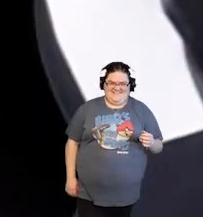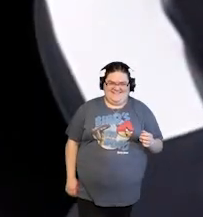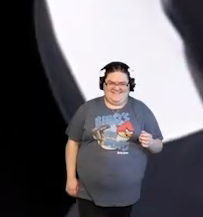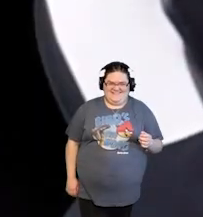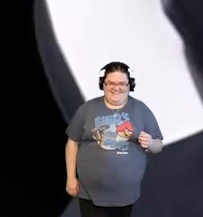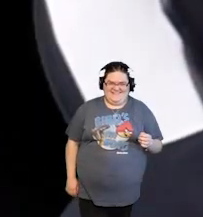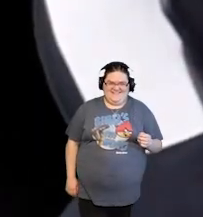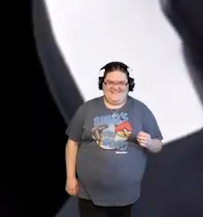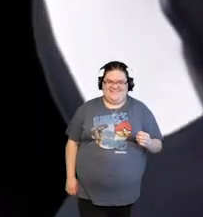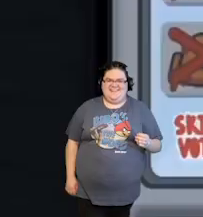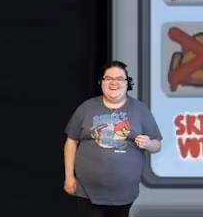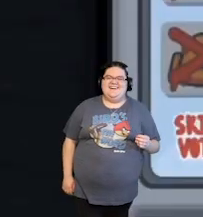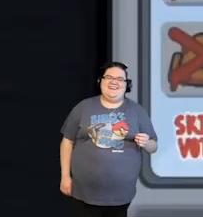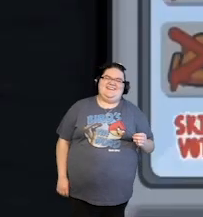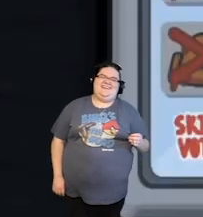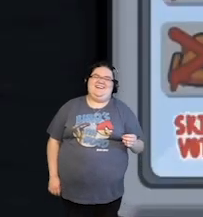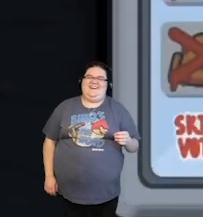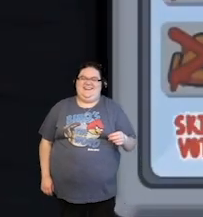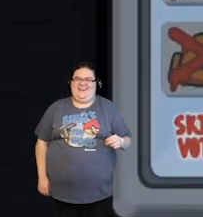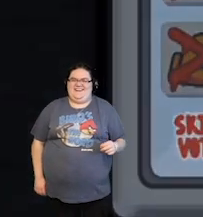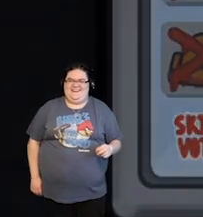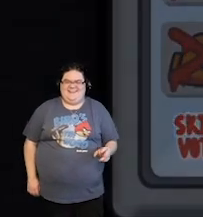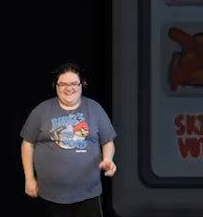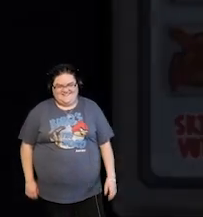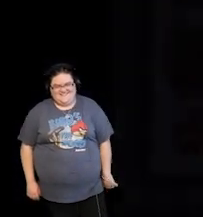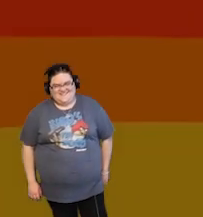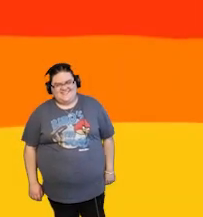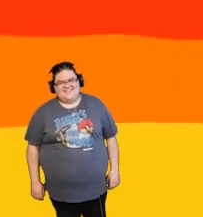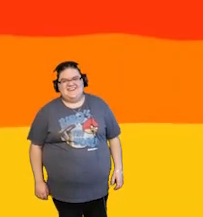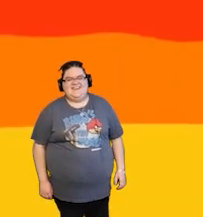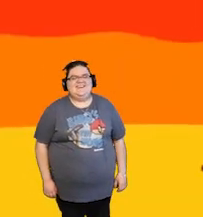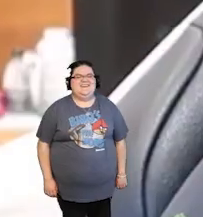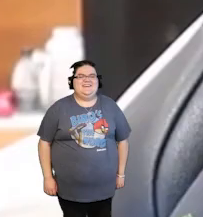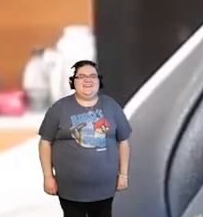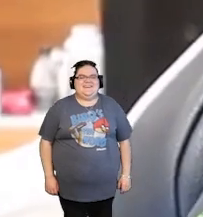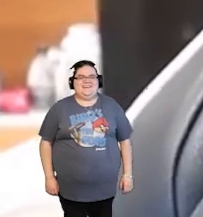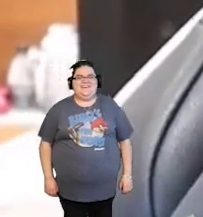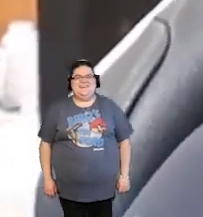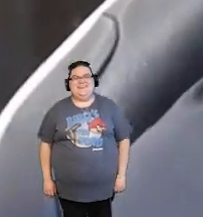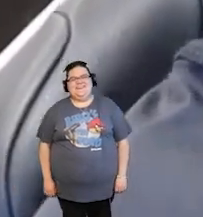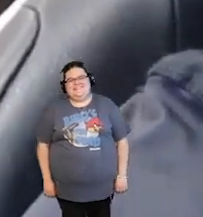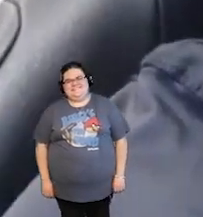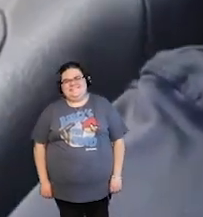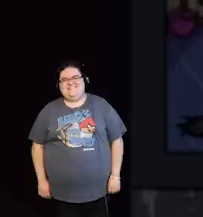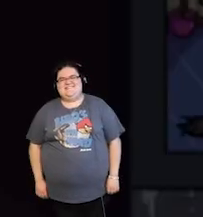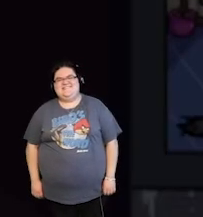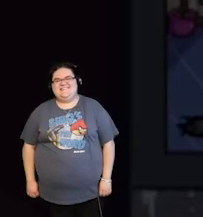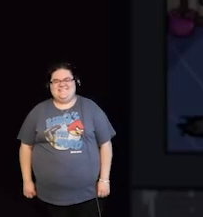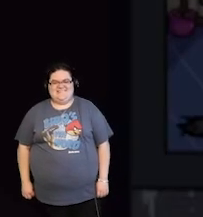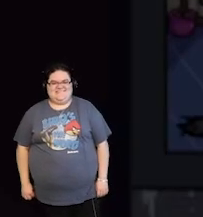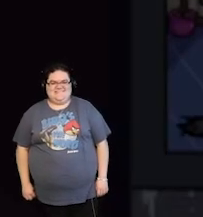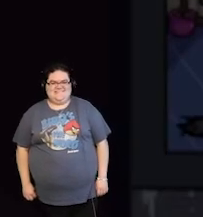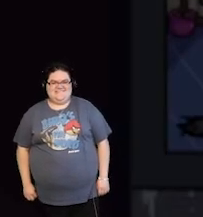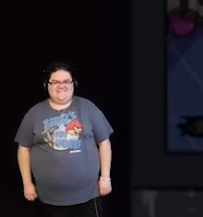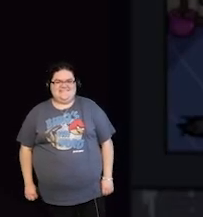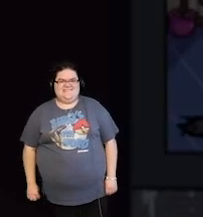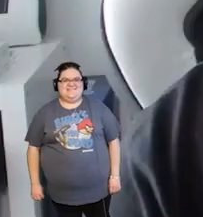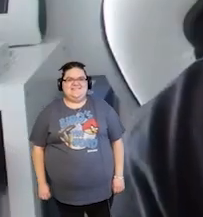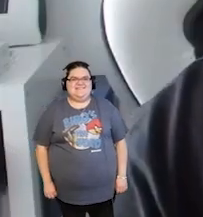Vic's dead, what the fuck? Who the fuck got Silas? That's enough for me. Oh,